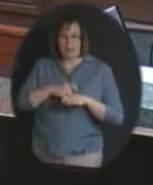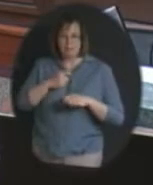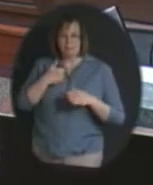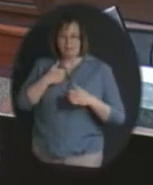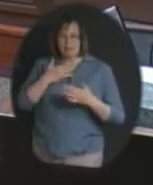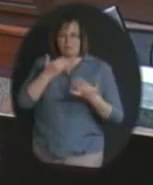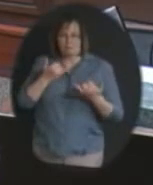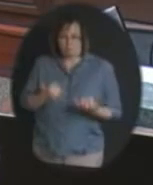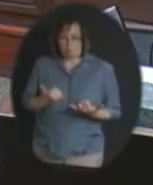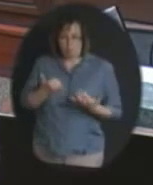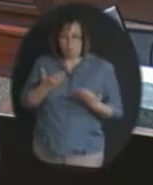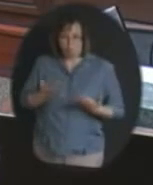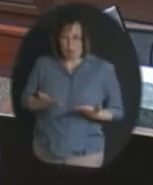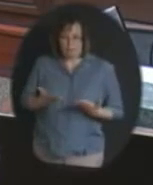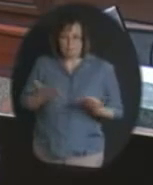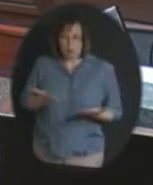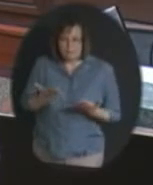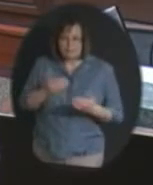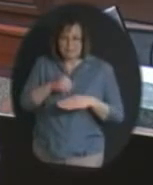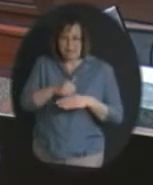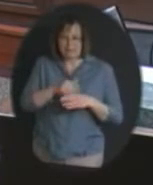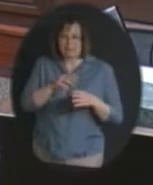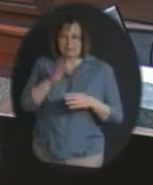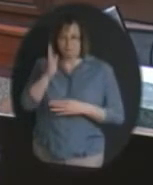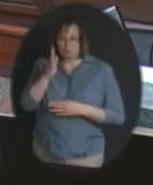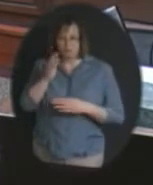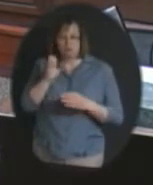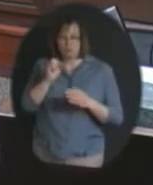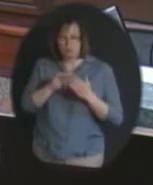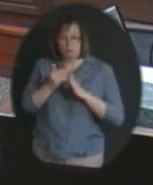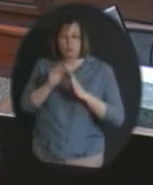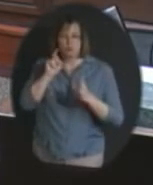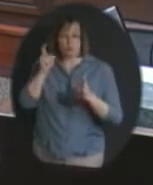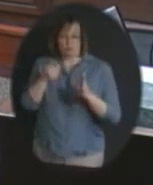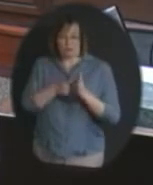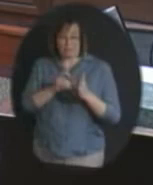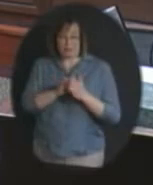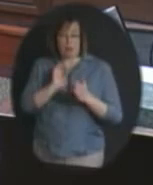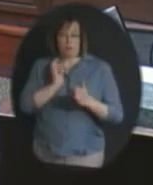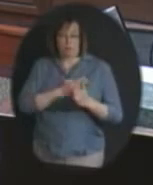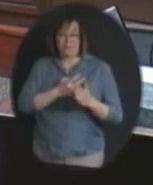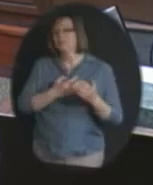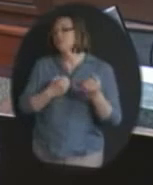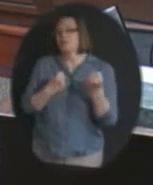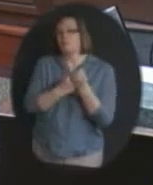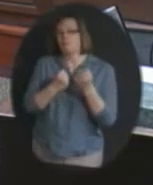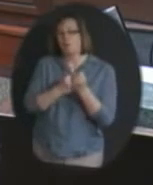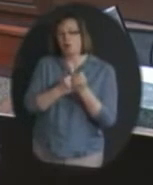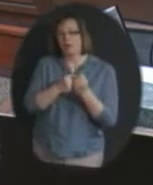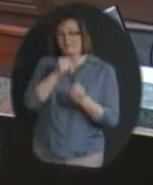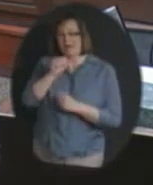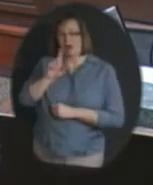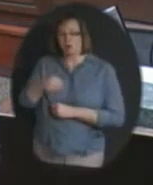these presentations so that the community recognizes that we support the bond issue. It's not just